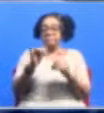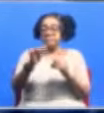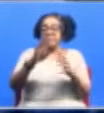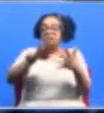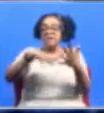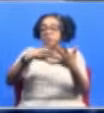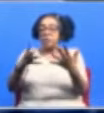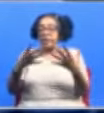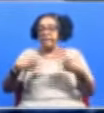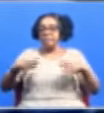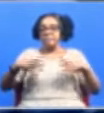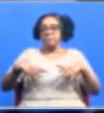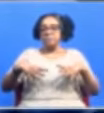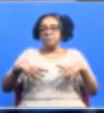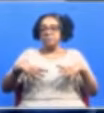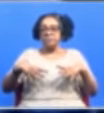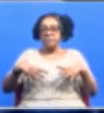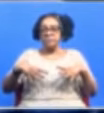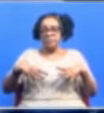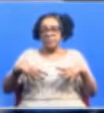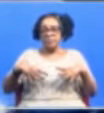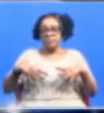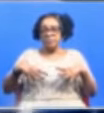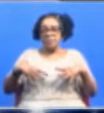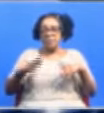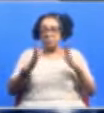that, plan in advance,